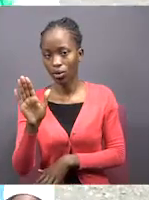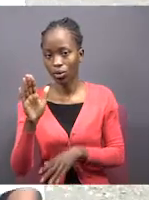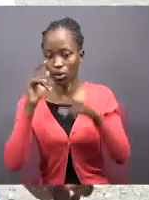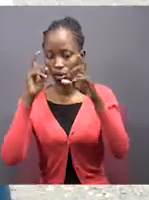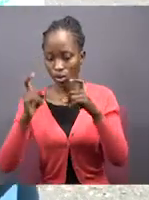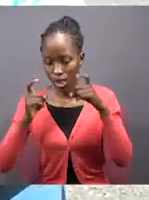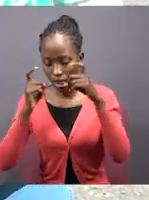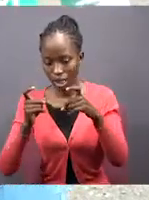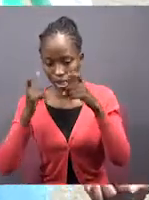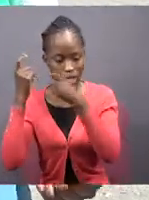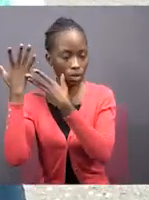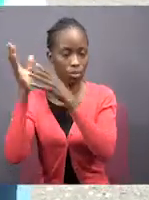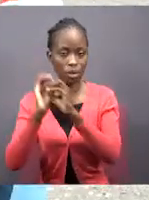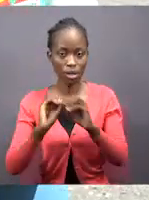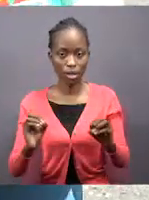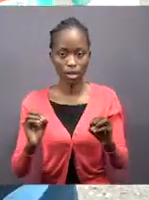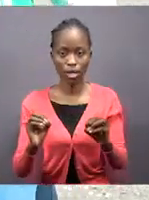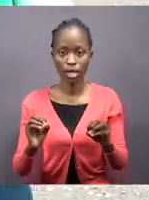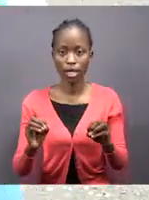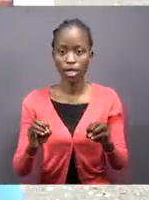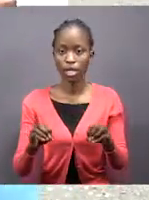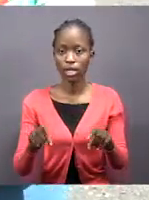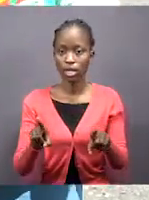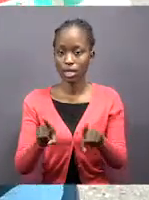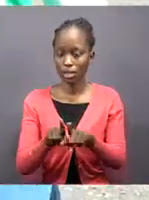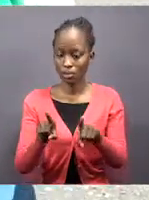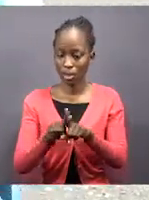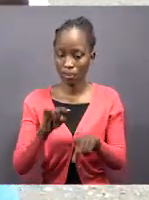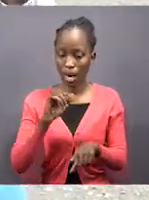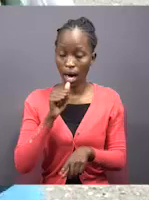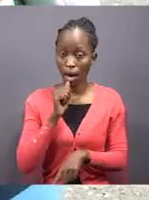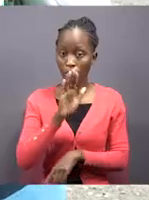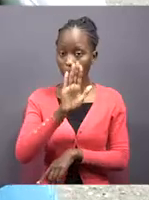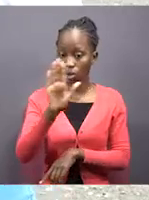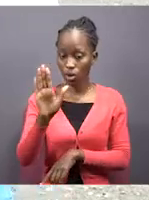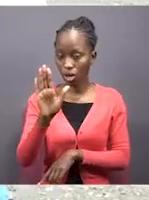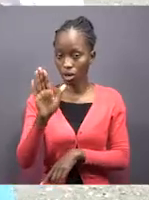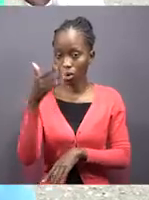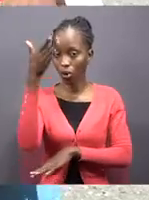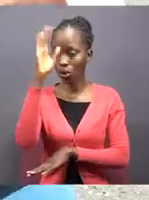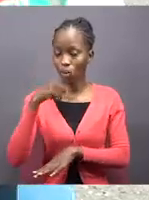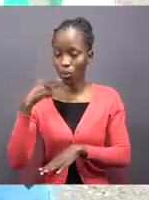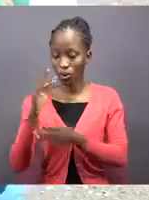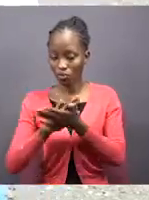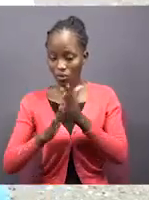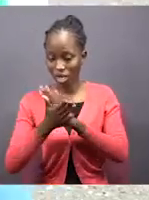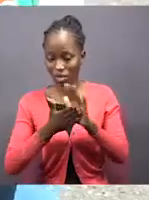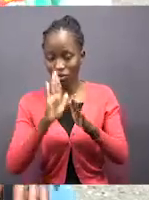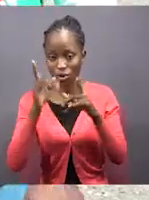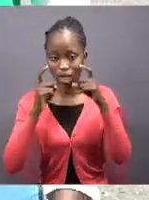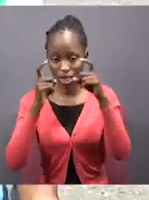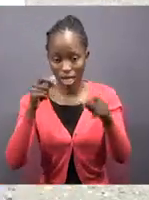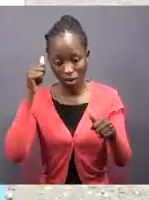offenses. I am he who blots out your transgressions for my own sake, and remembers your sins no